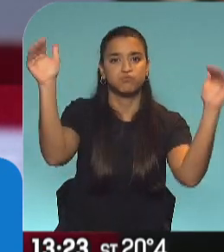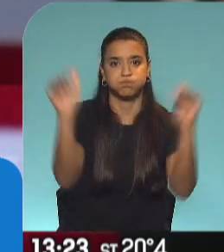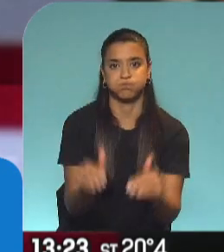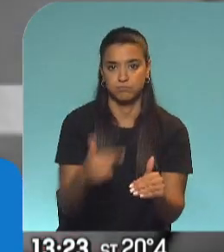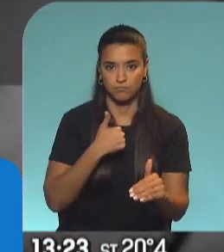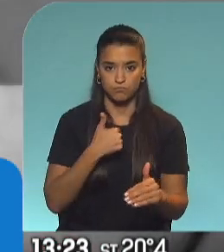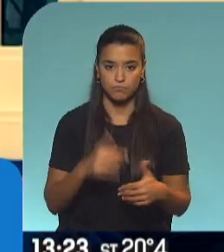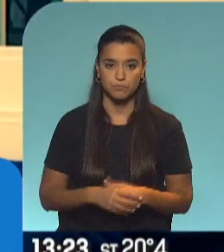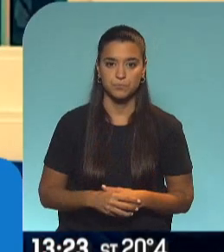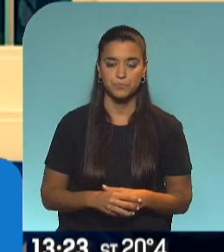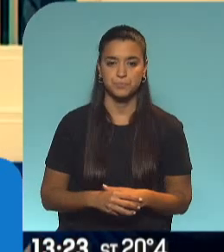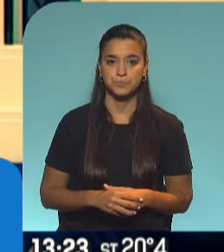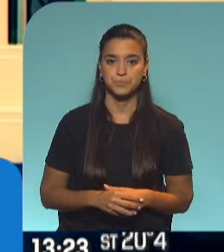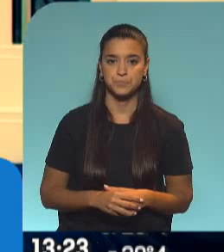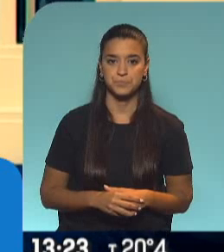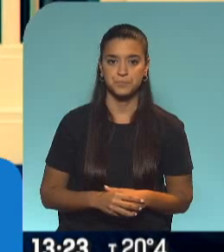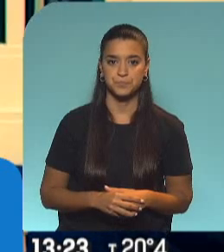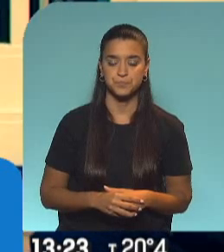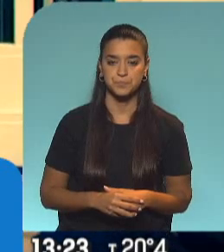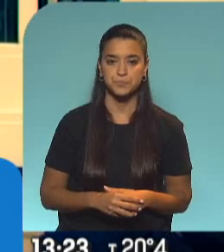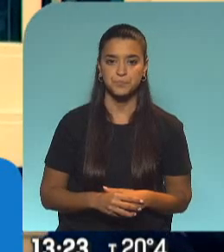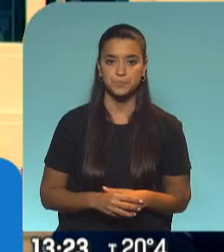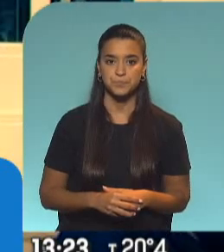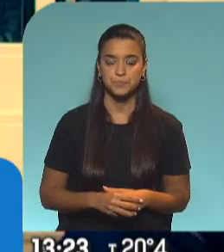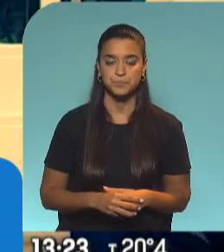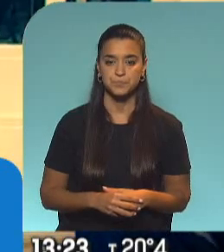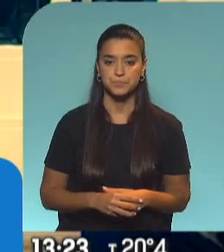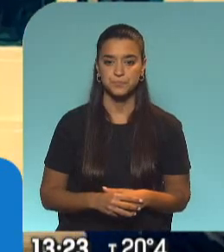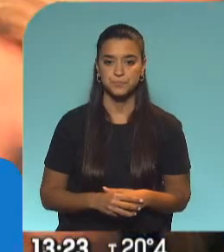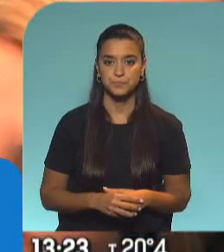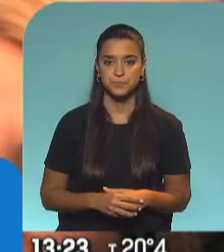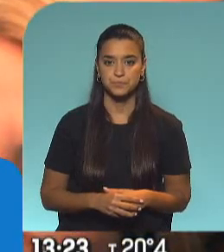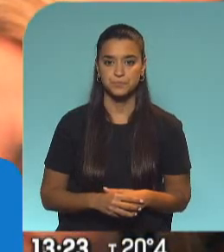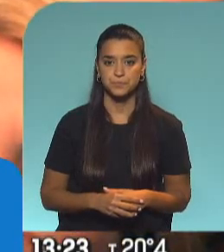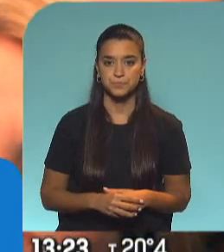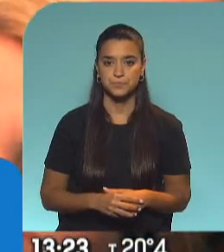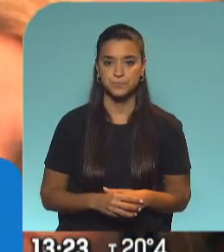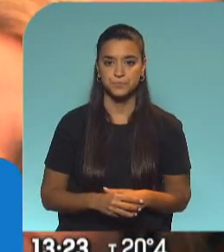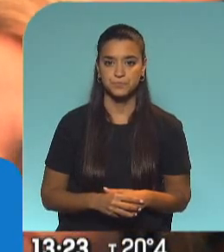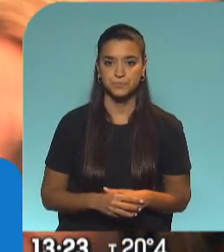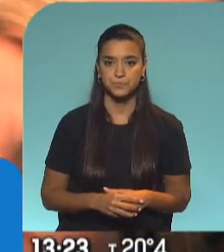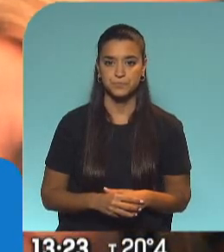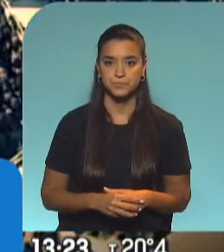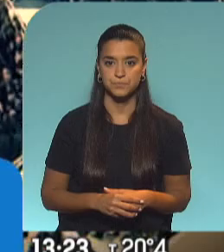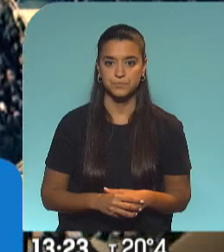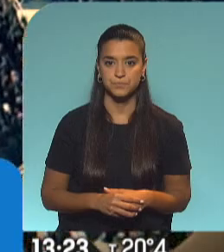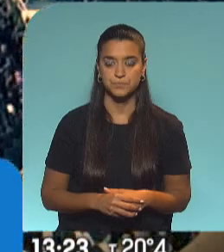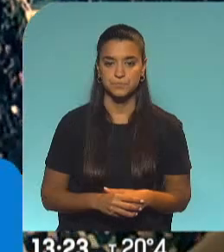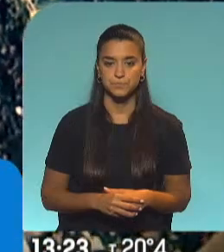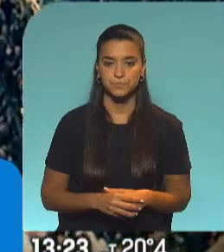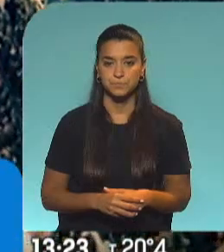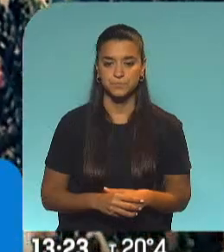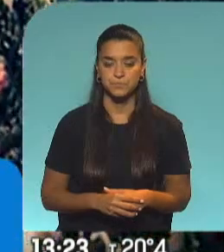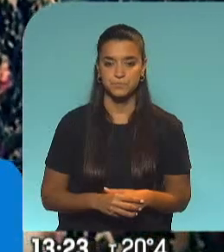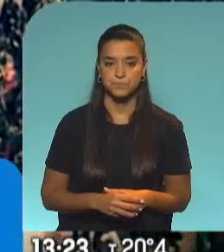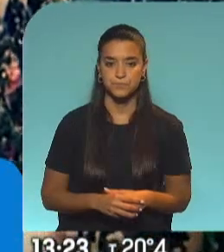virus. I, Donald John Trump, do solemnly swear, preserve, protect, and defend the